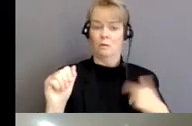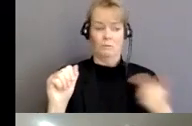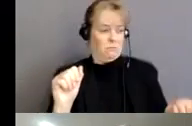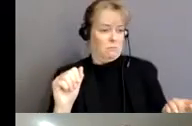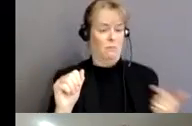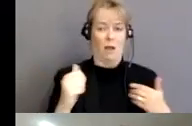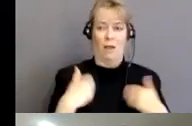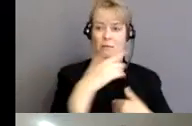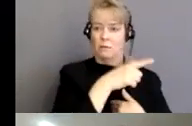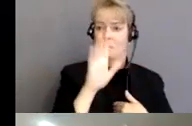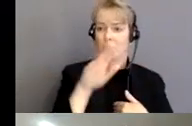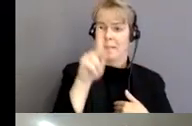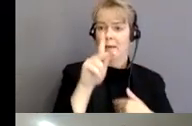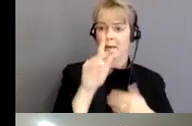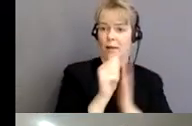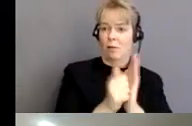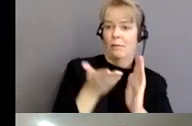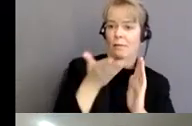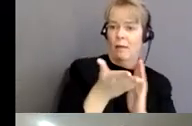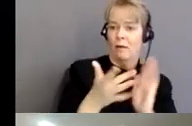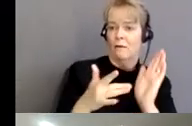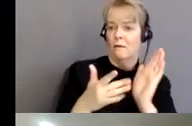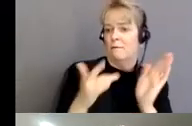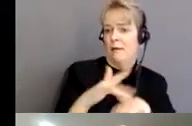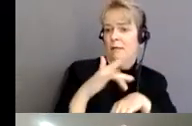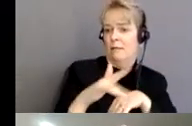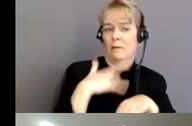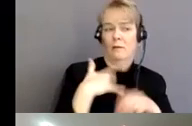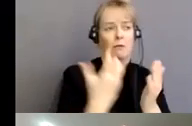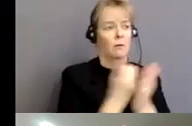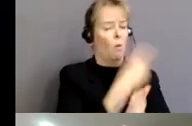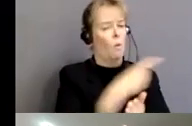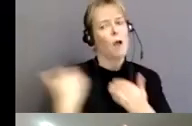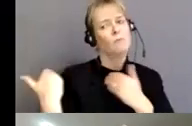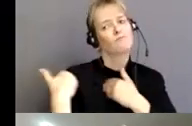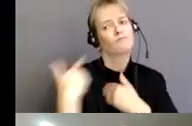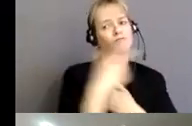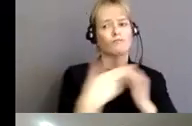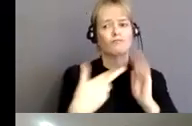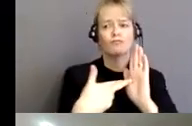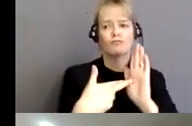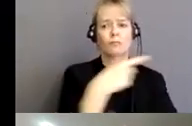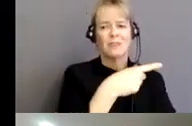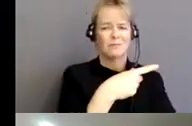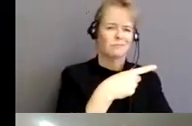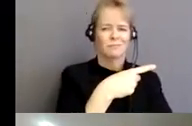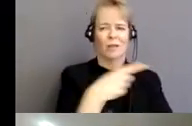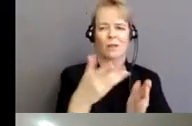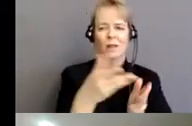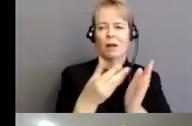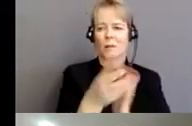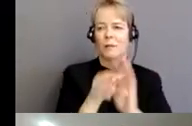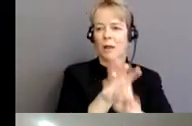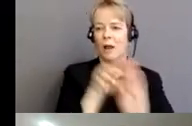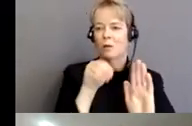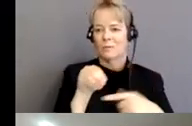and access to the financial investments that they can act on behalf of that older person or their loved one. And they're using that, again, not for